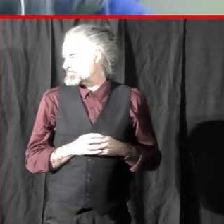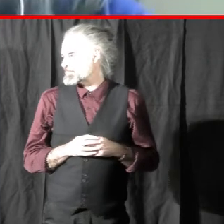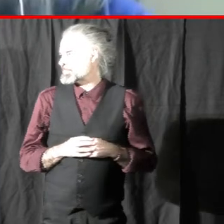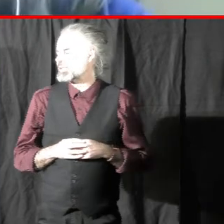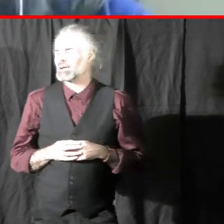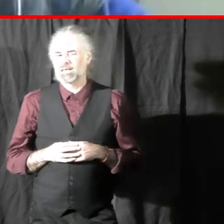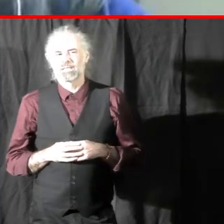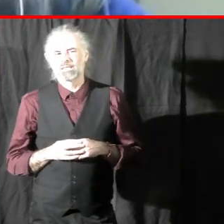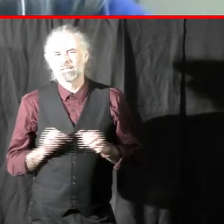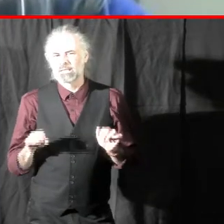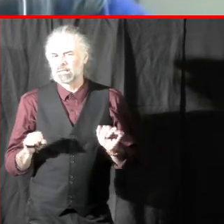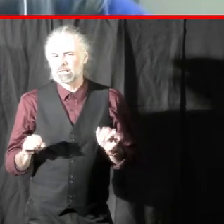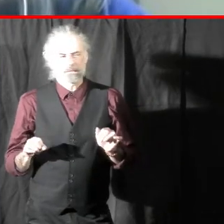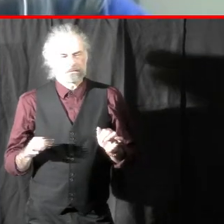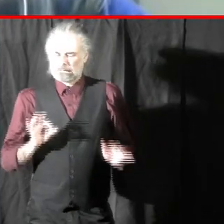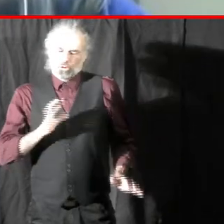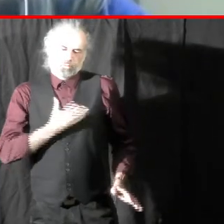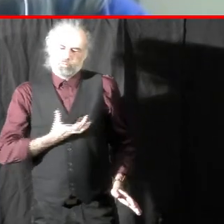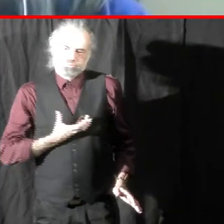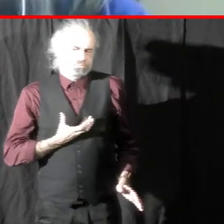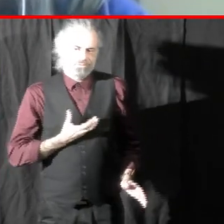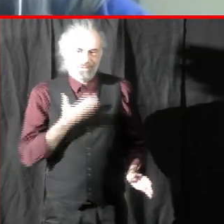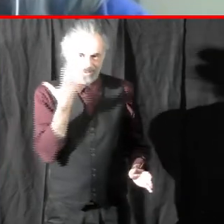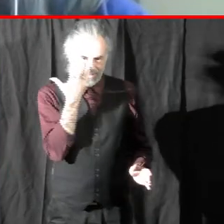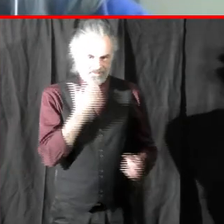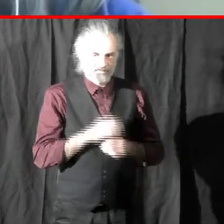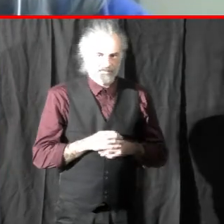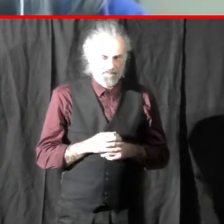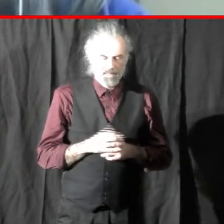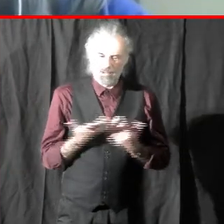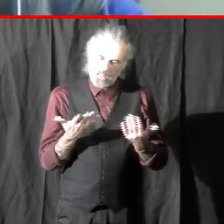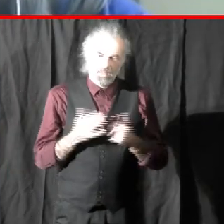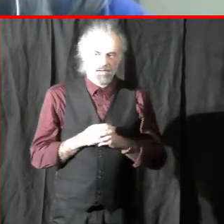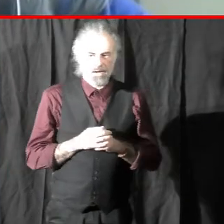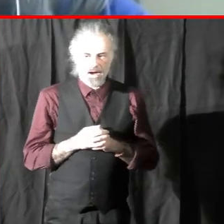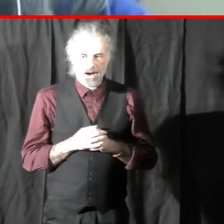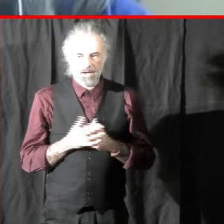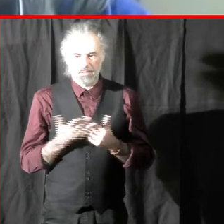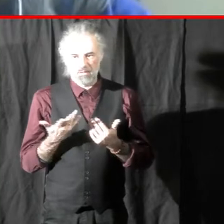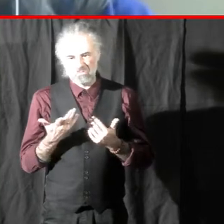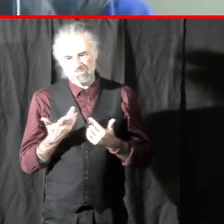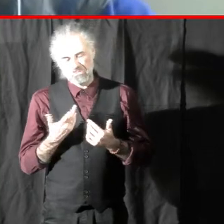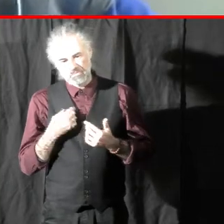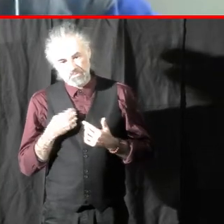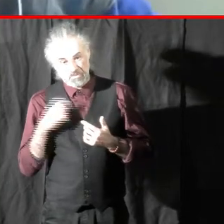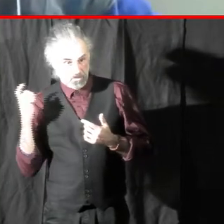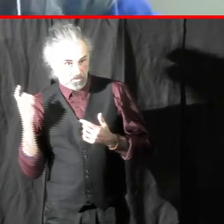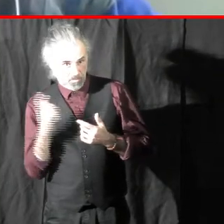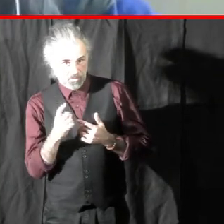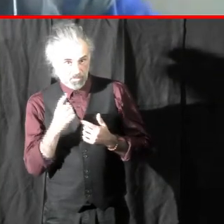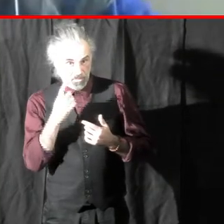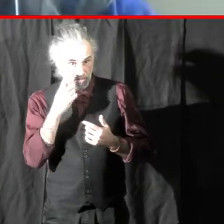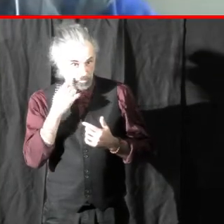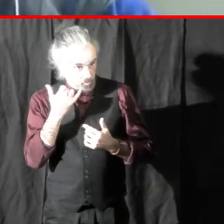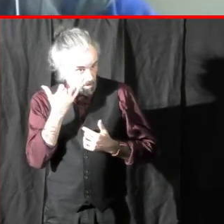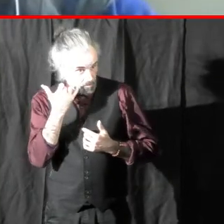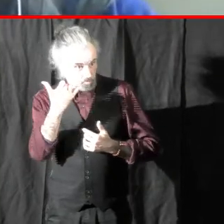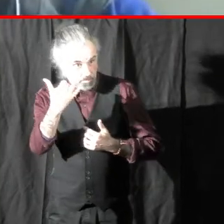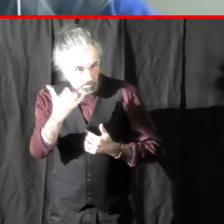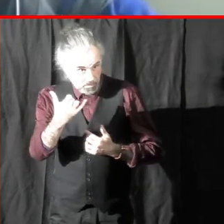Yeah, I'm not that comfortable doing that. So I would prefer... Oh, either... What about if I can try to get him on the phone now